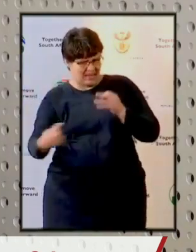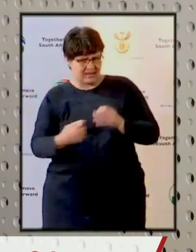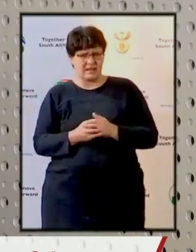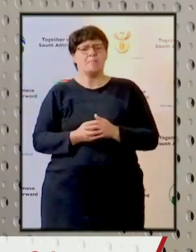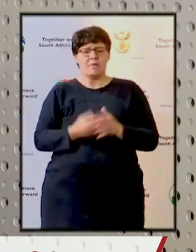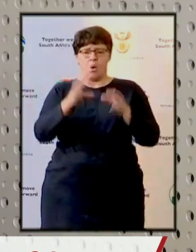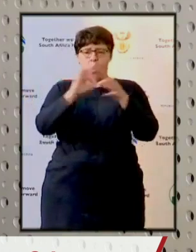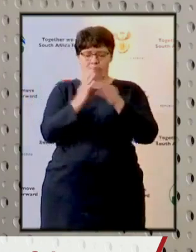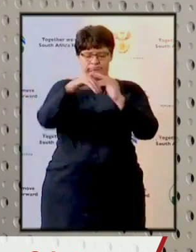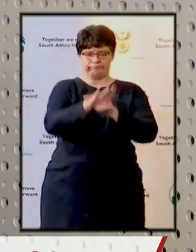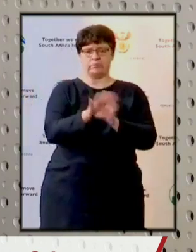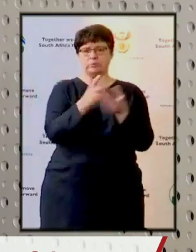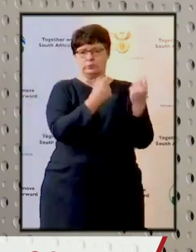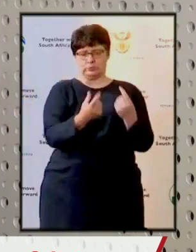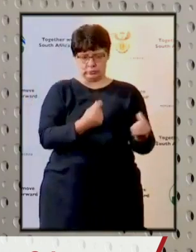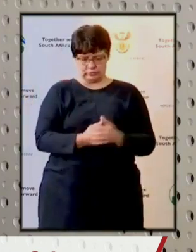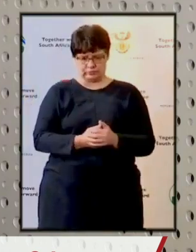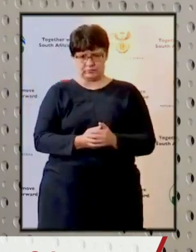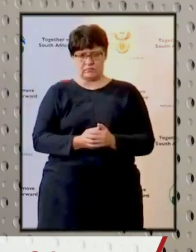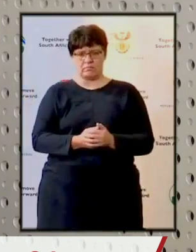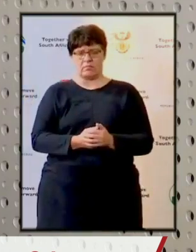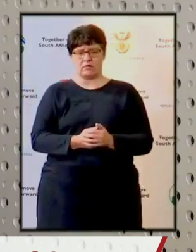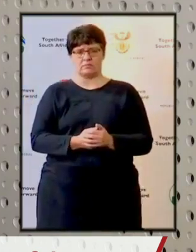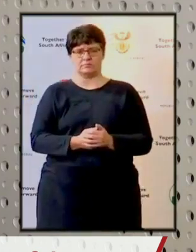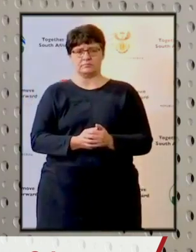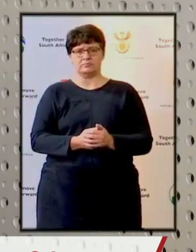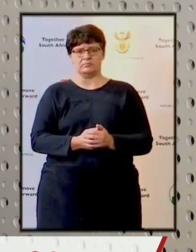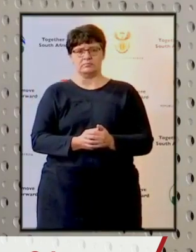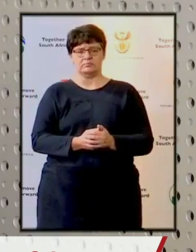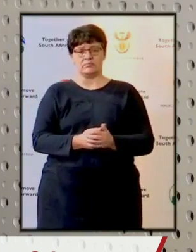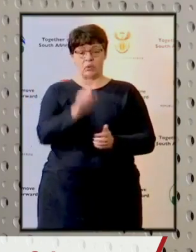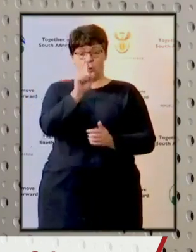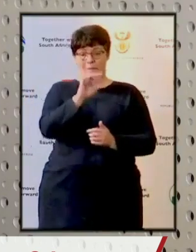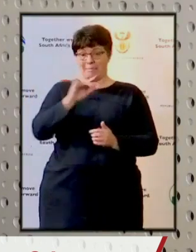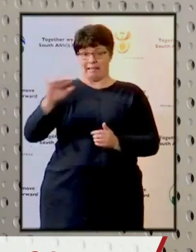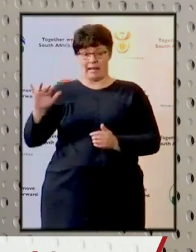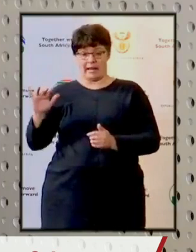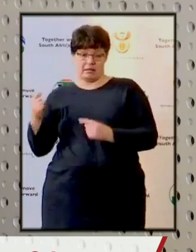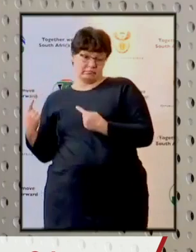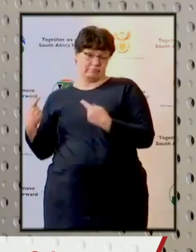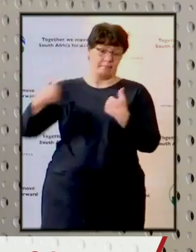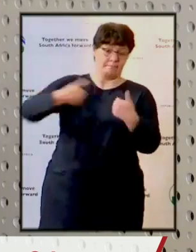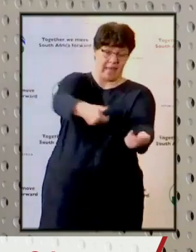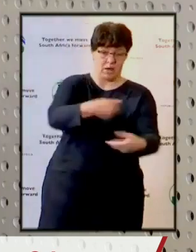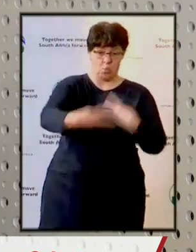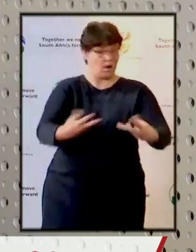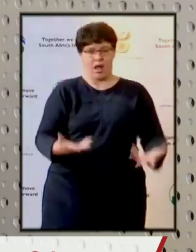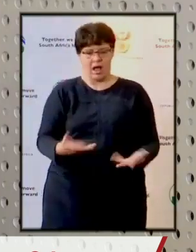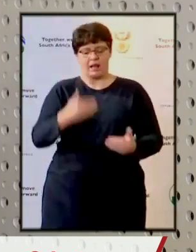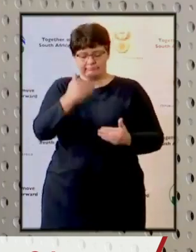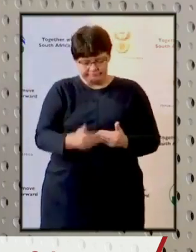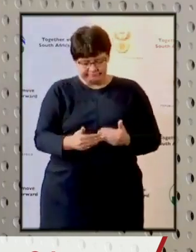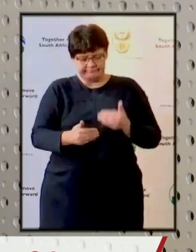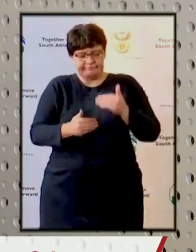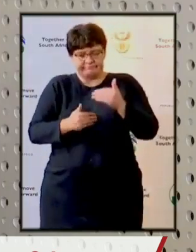home. The intention is not for all of the 1 million people to return to work. It is step by step. In level